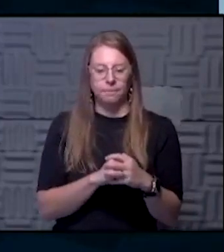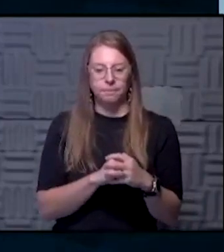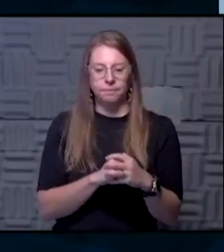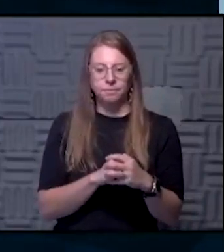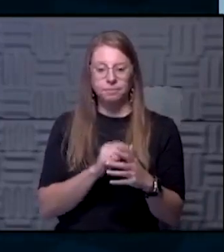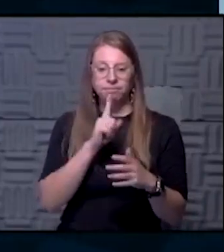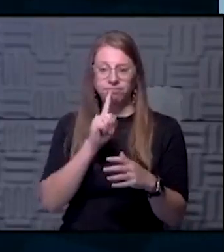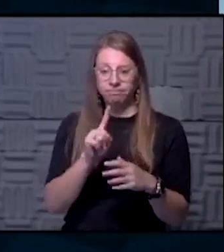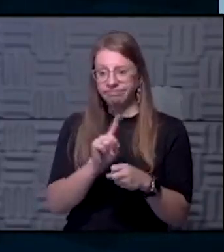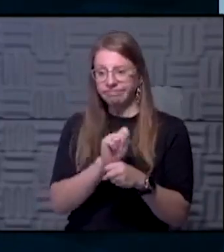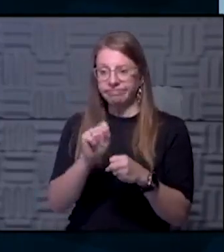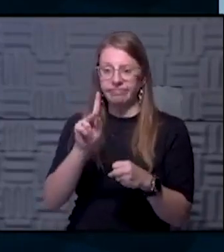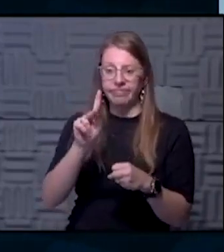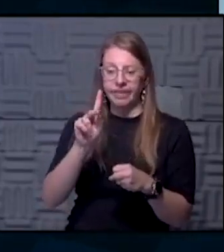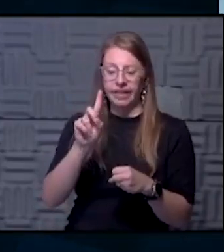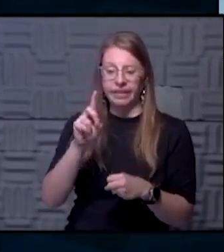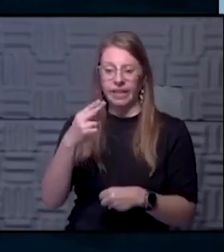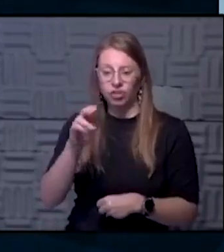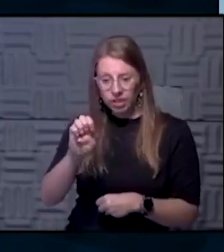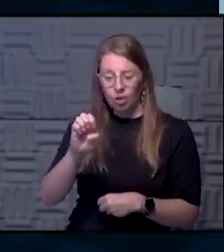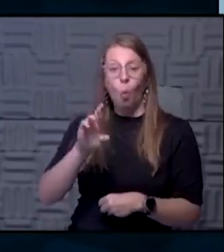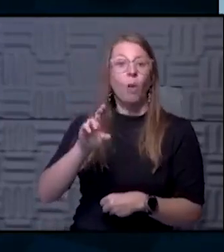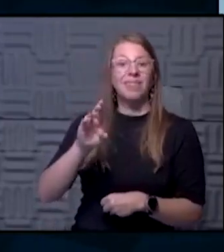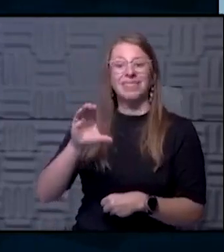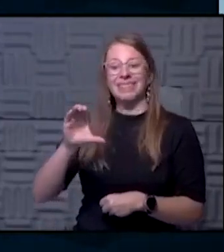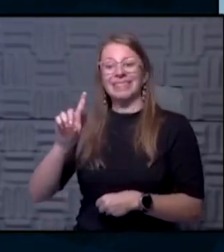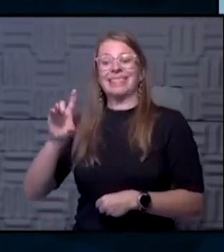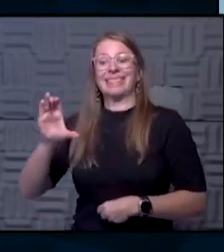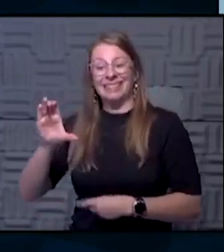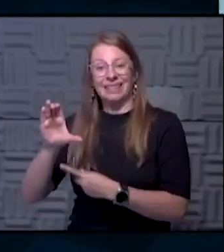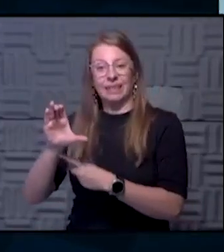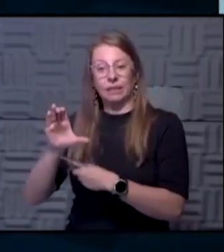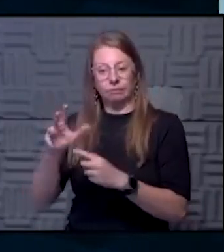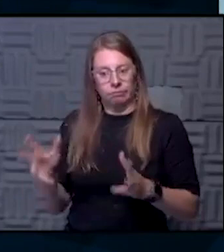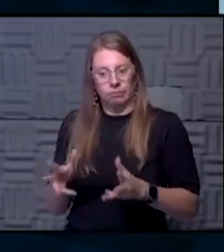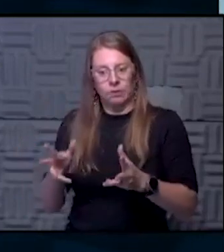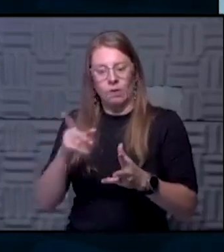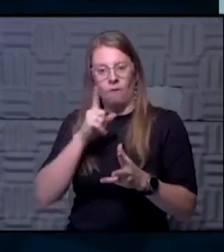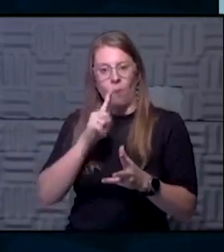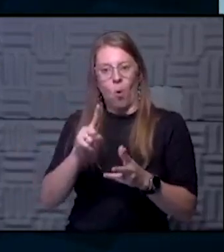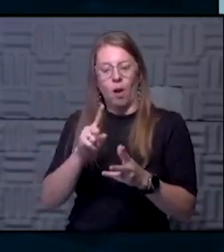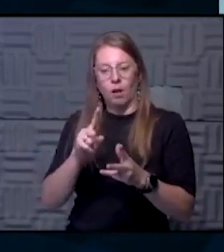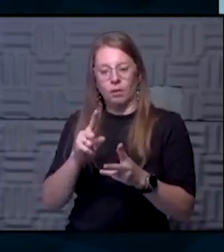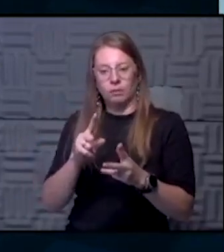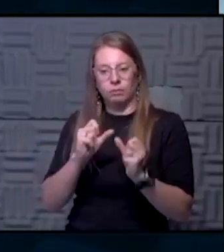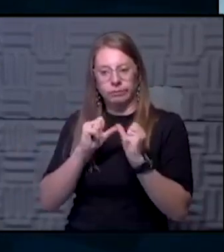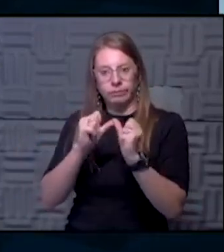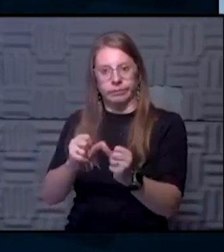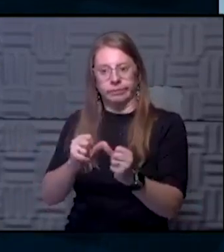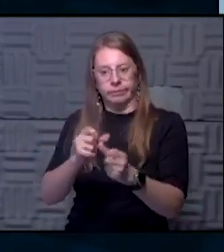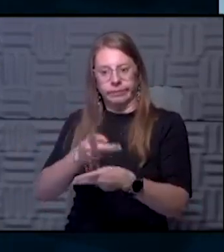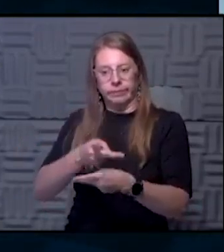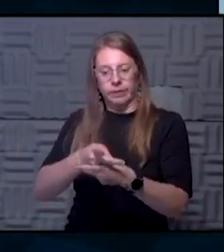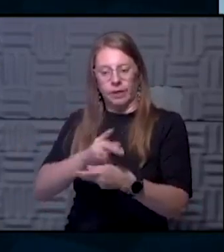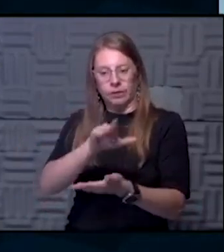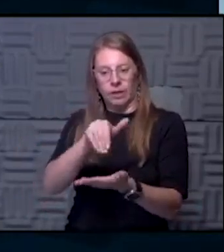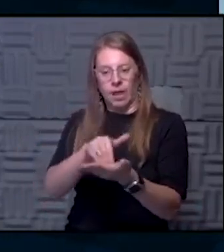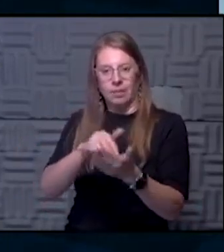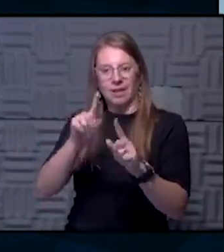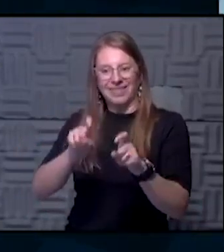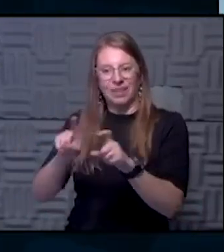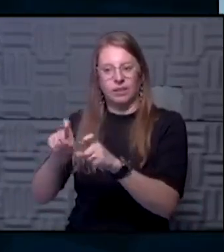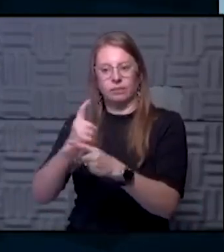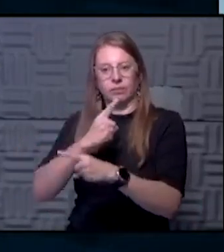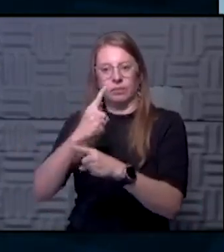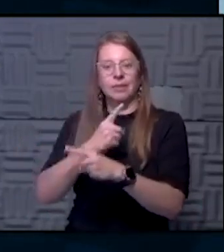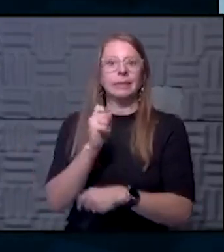is KDHE and or the CDC pushing for long-term care facilities to be tested regularly? And the answer is